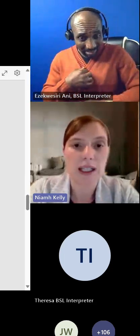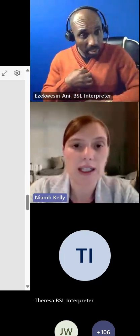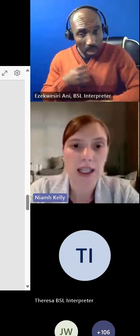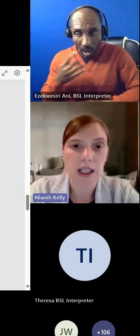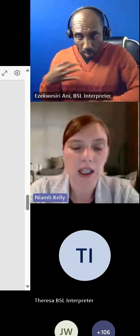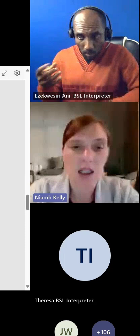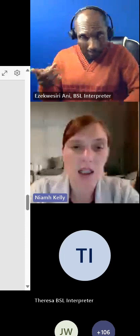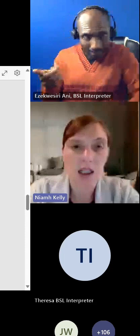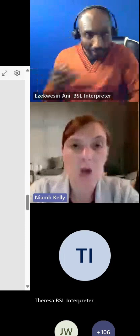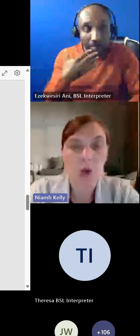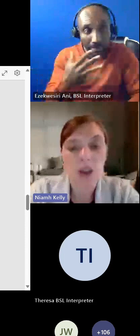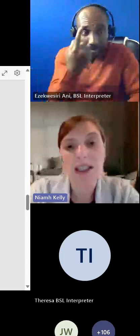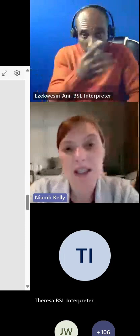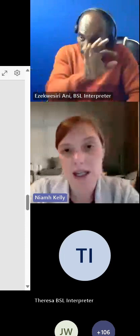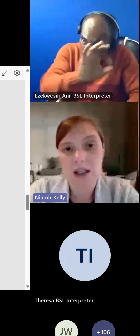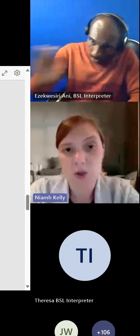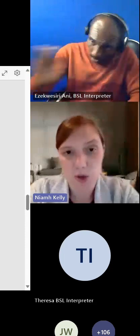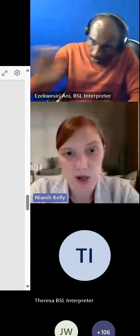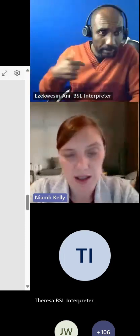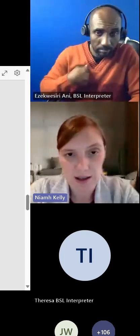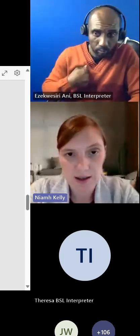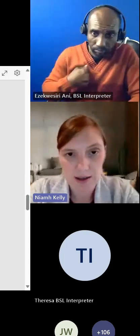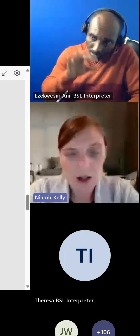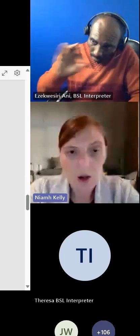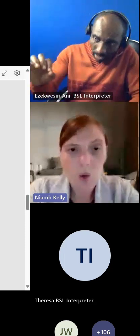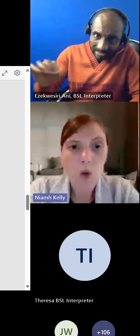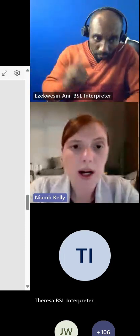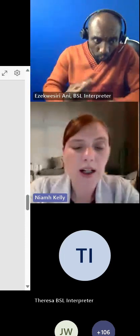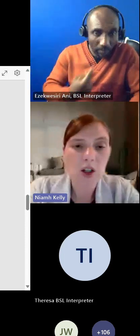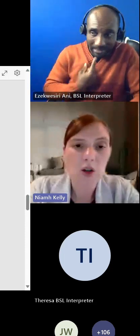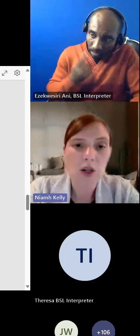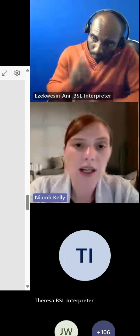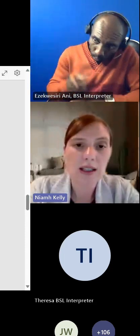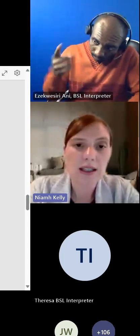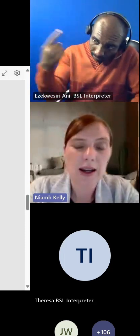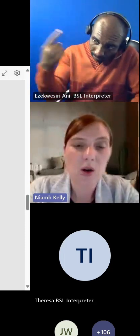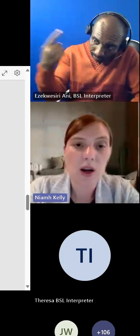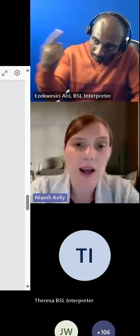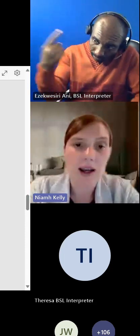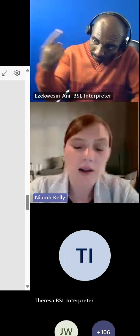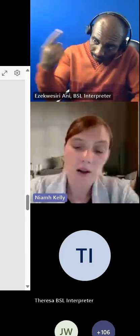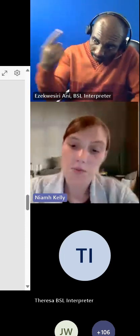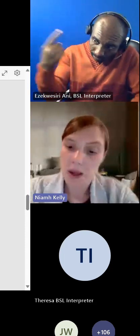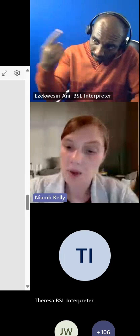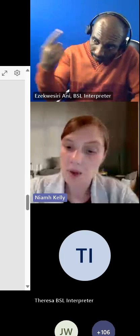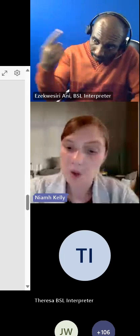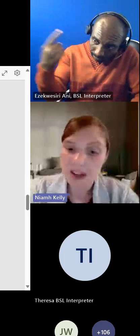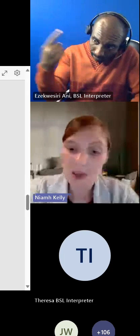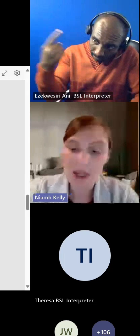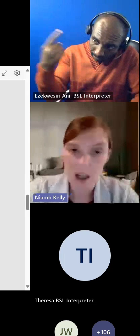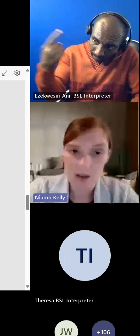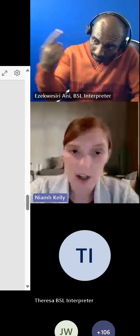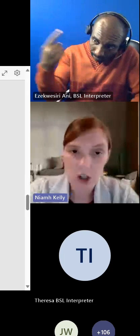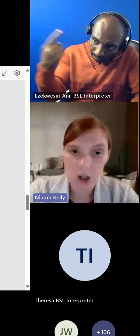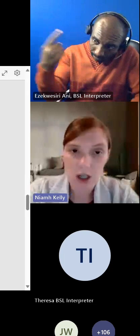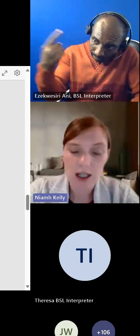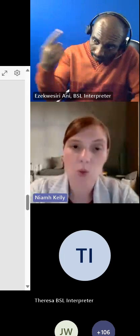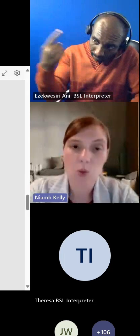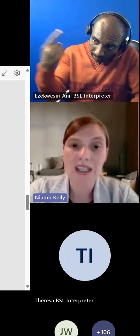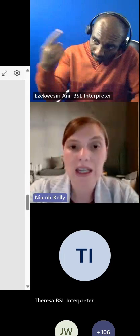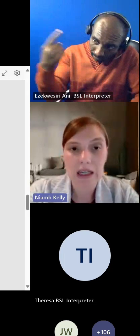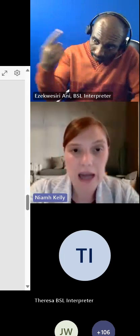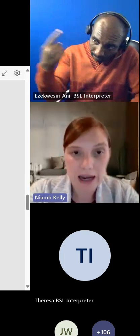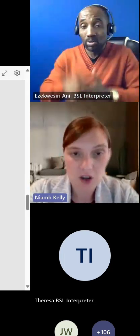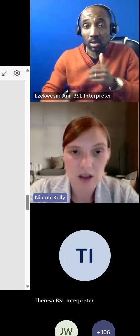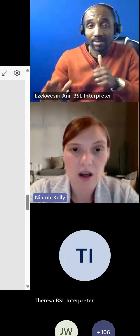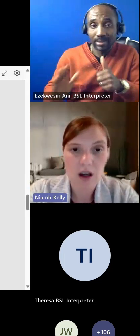have created then is a 3-stage process where you can say, okay, maybe we're at the beginning of our journey,